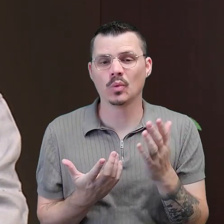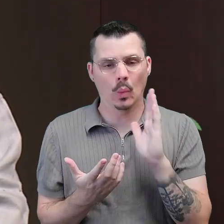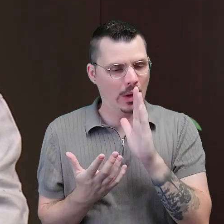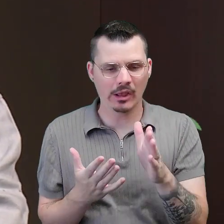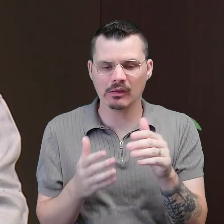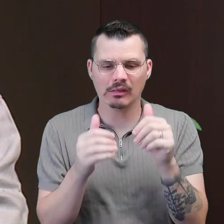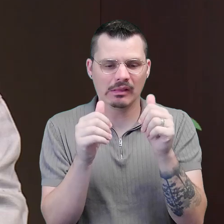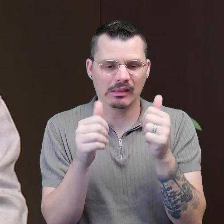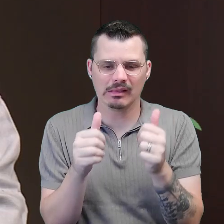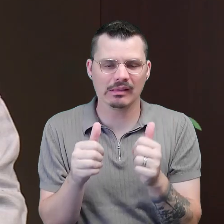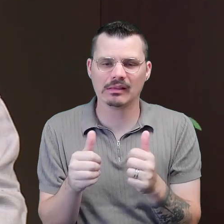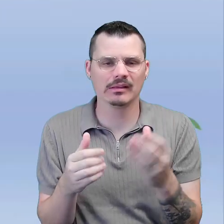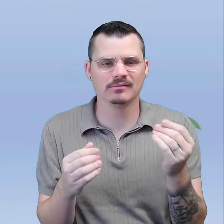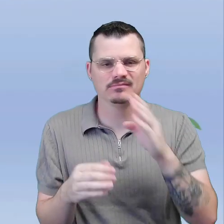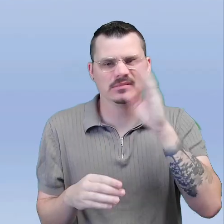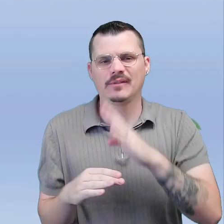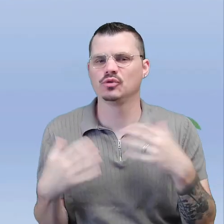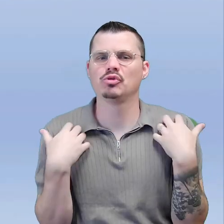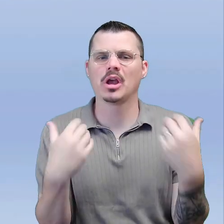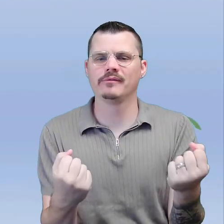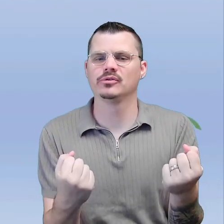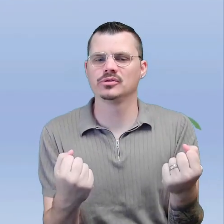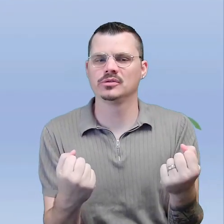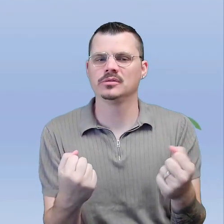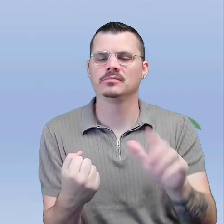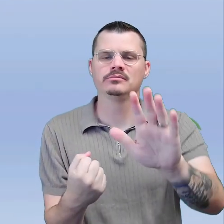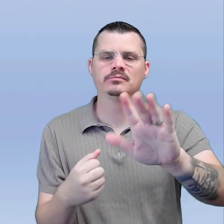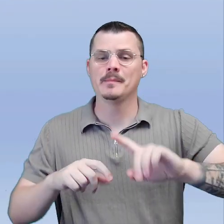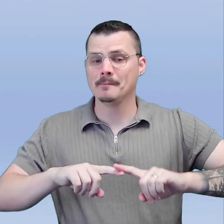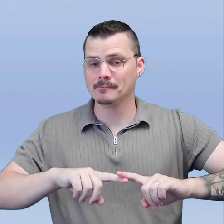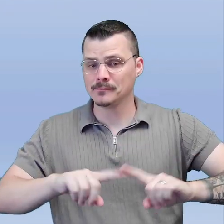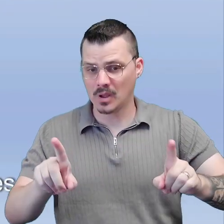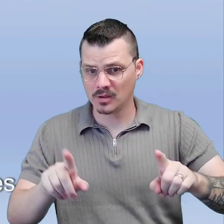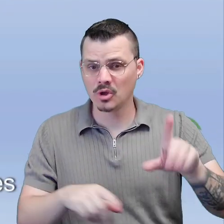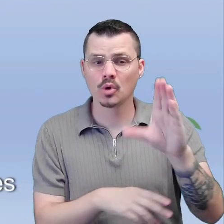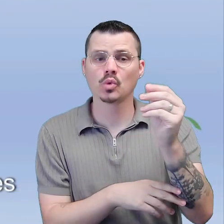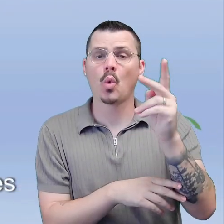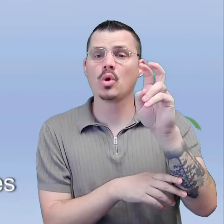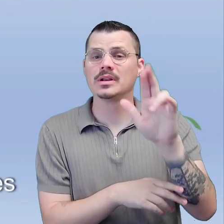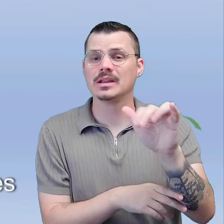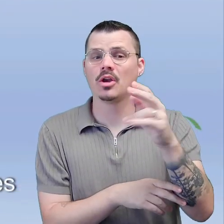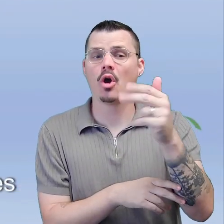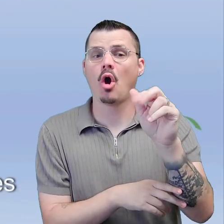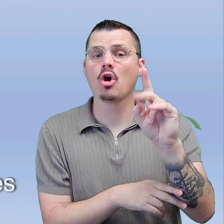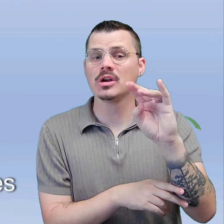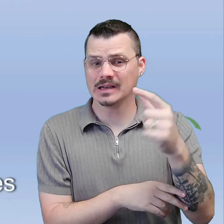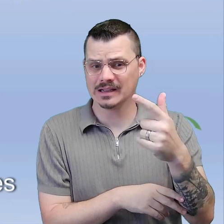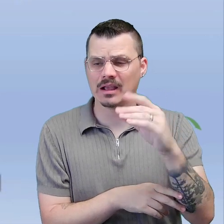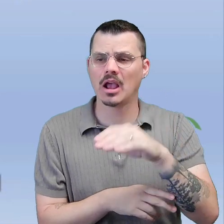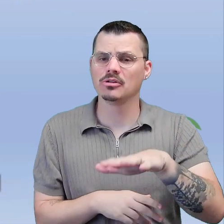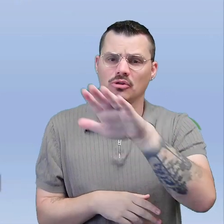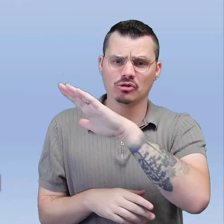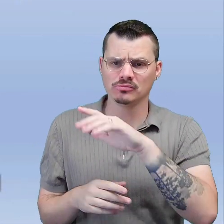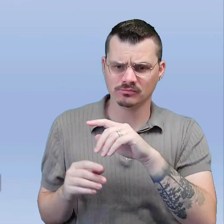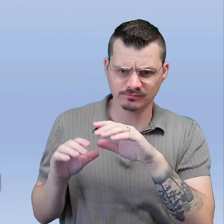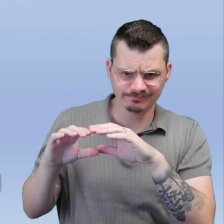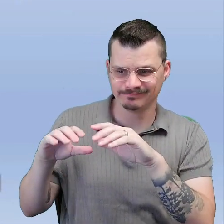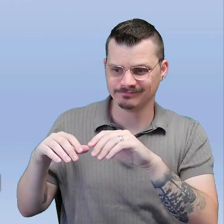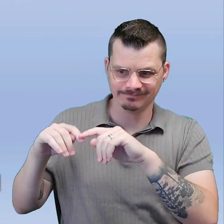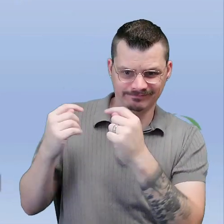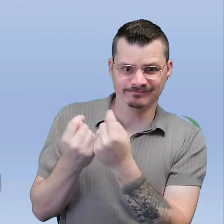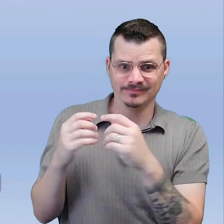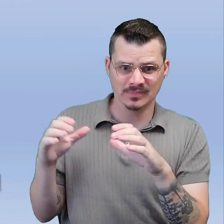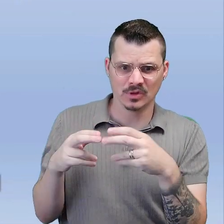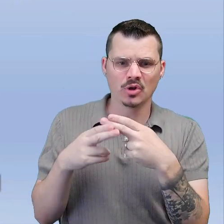does poorly and never recovers. But what Courtney Harding and her colleagues did was